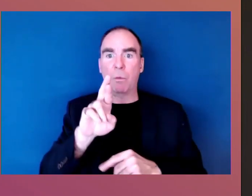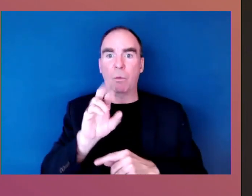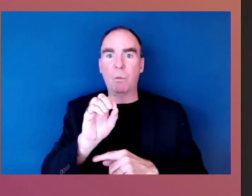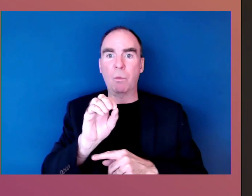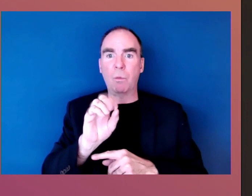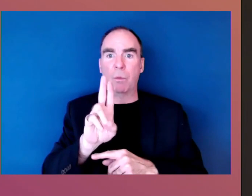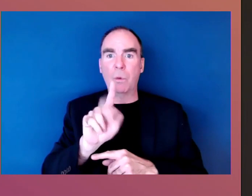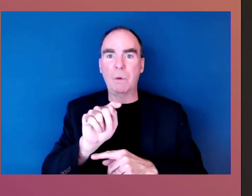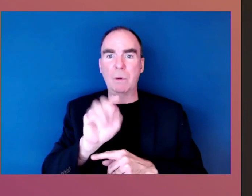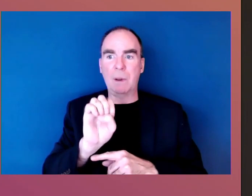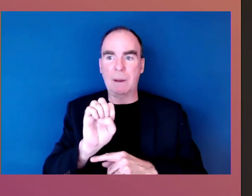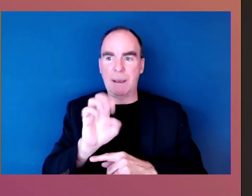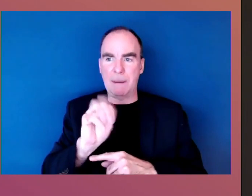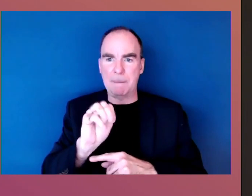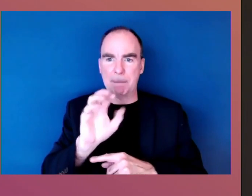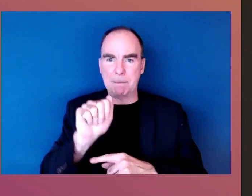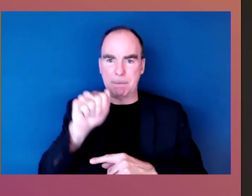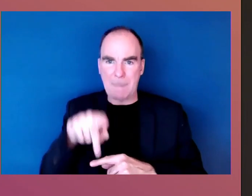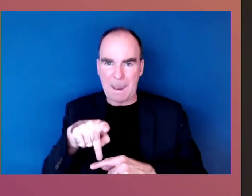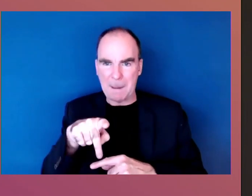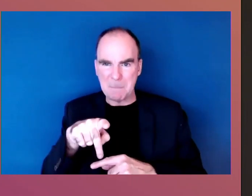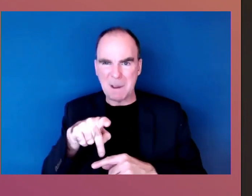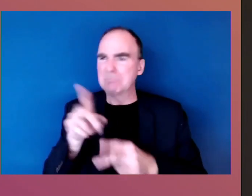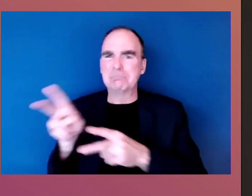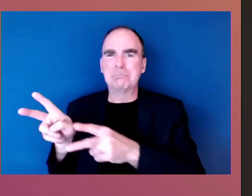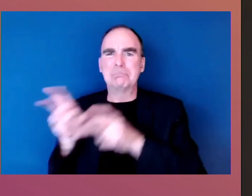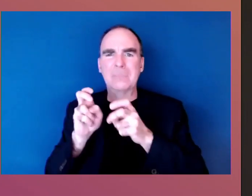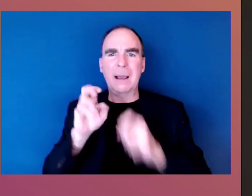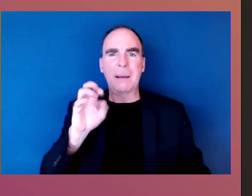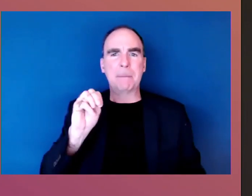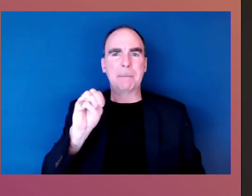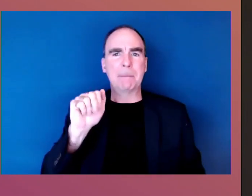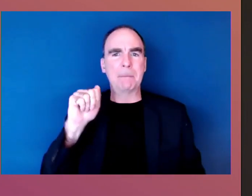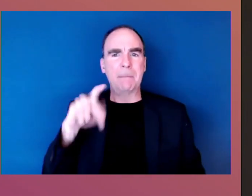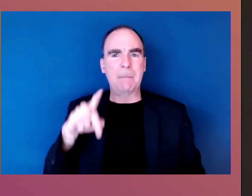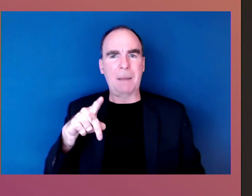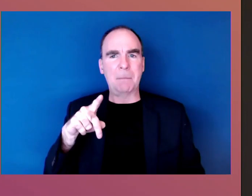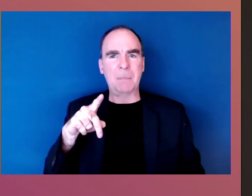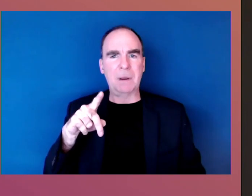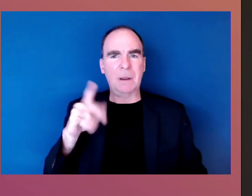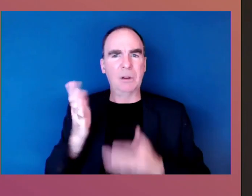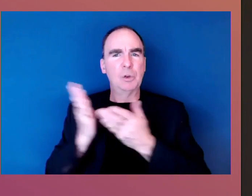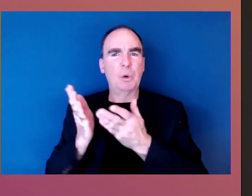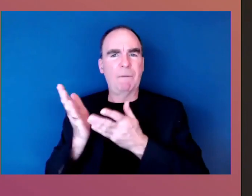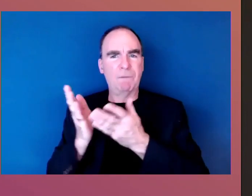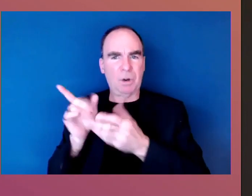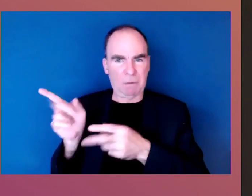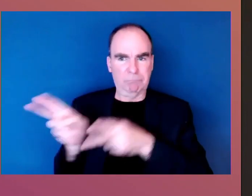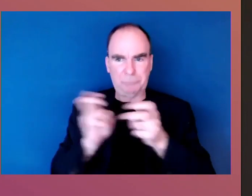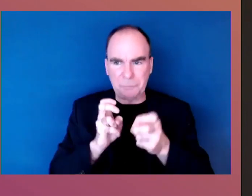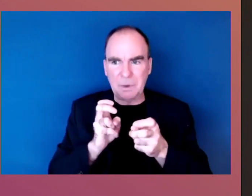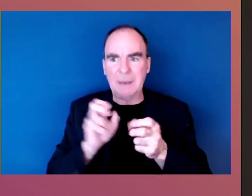the detected people from camera view onto the navigation map because